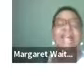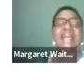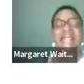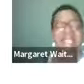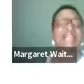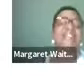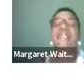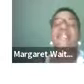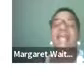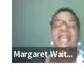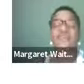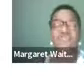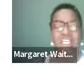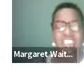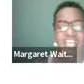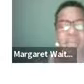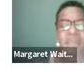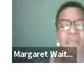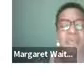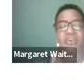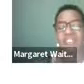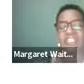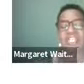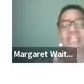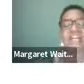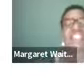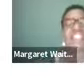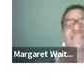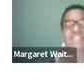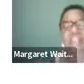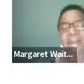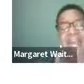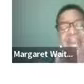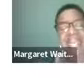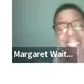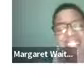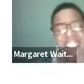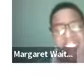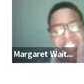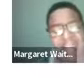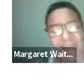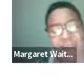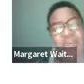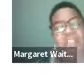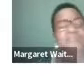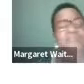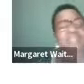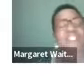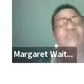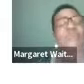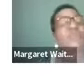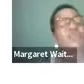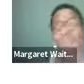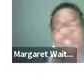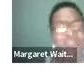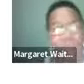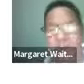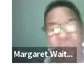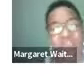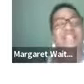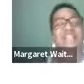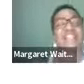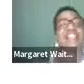are my interests. I know for the HR people here, we always say in our CVs, my interests are what? Many times we do not even